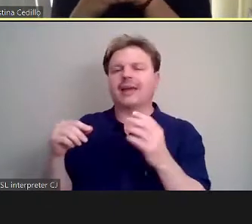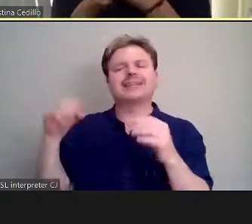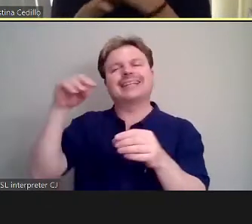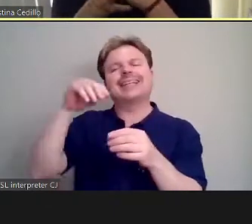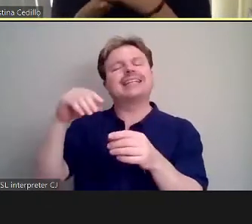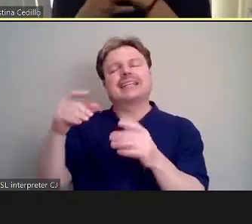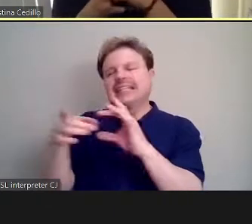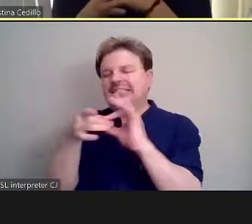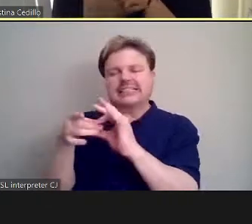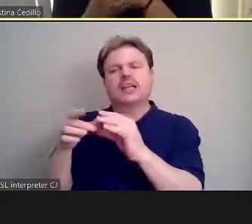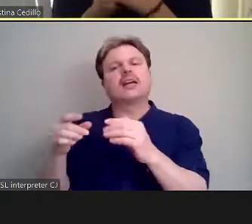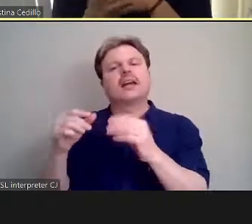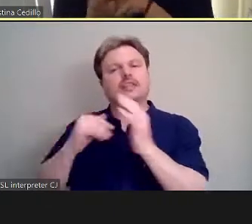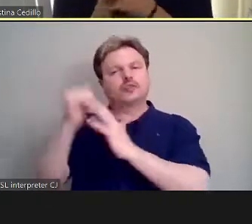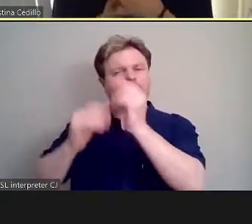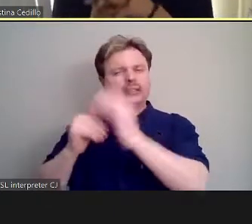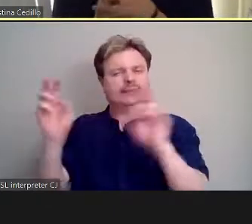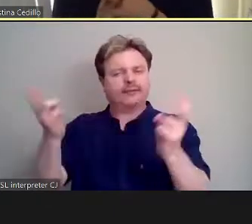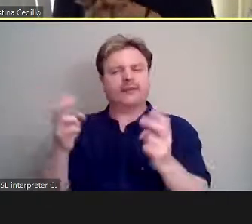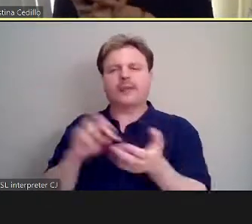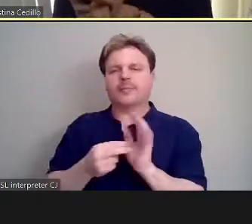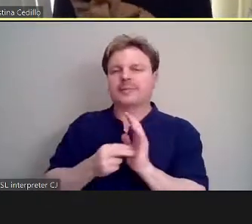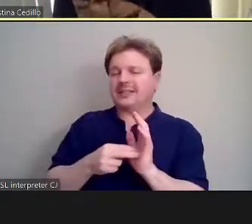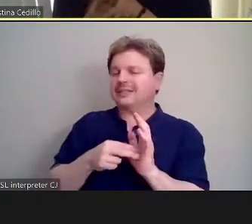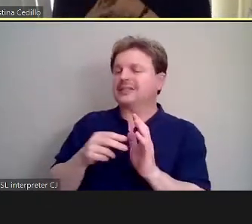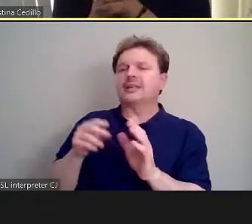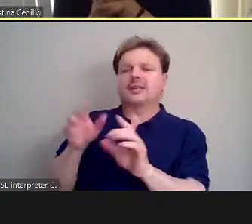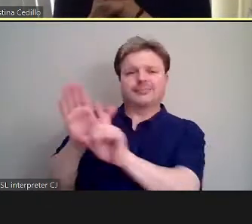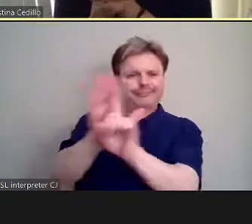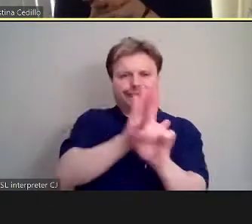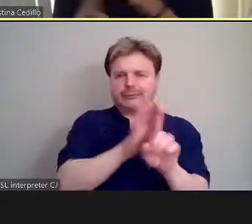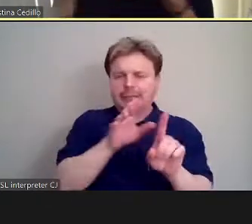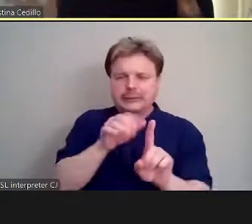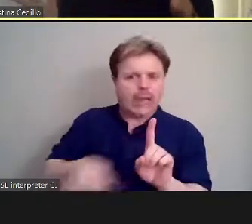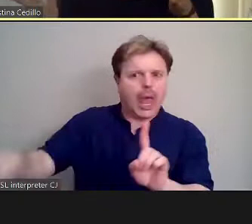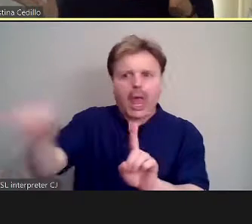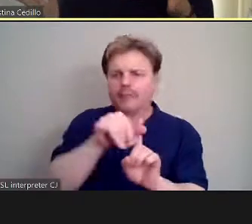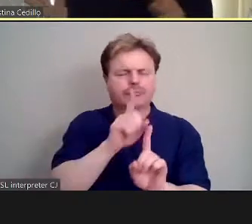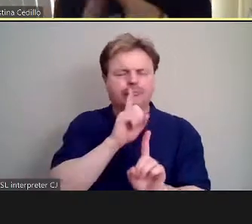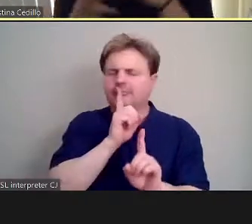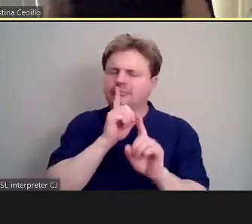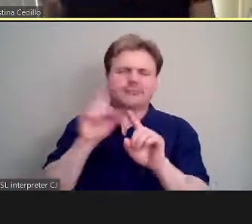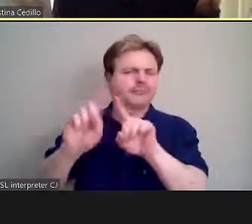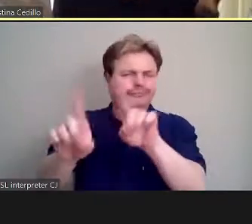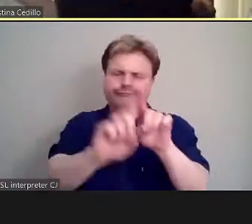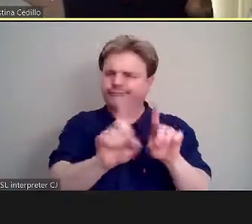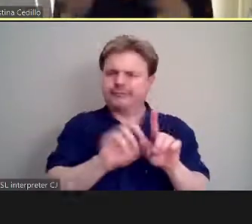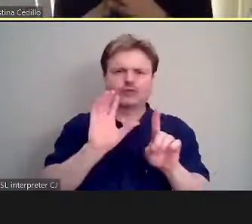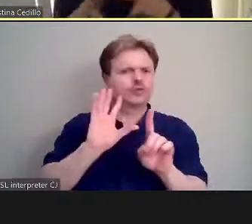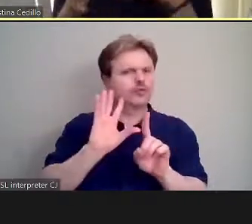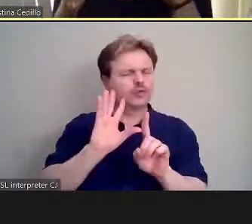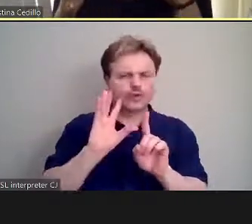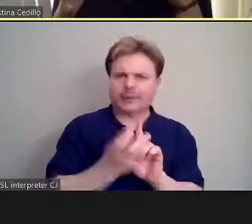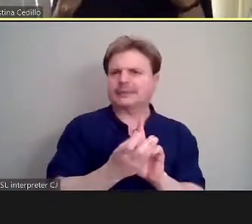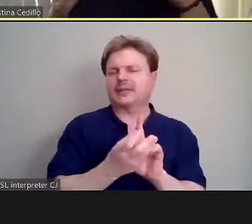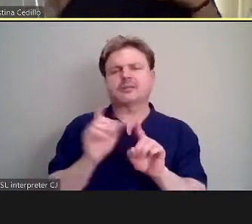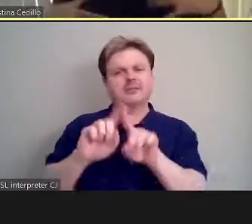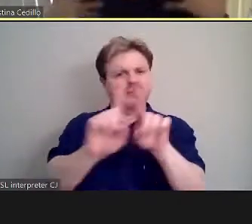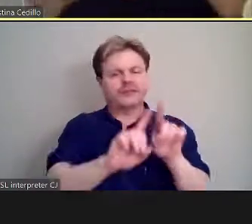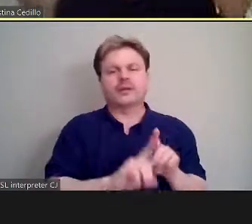that the circumstances are very unique for different people. Now, the world is a big place. We